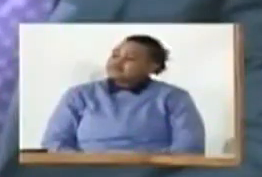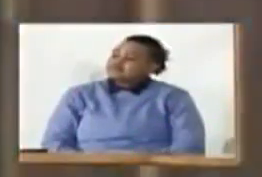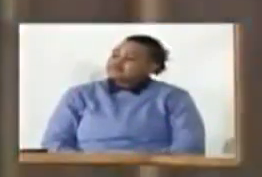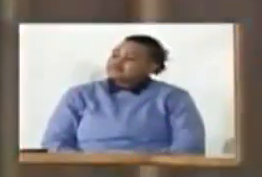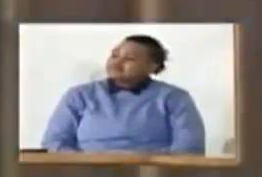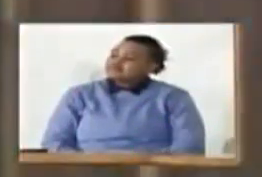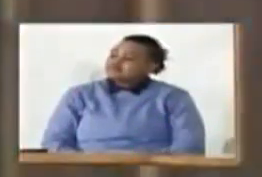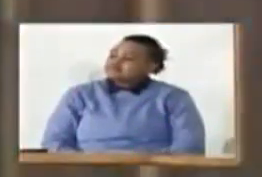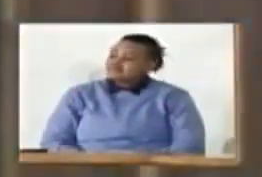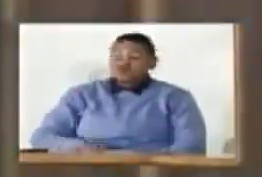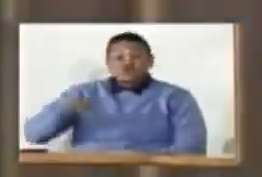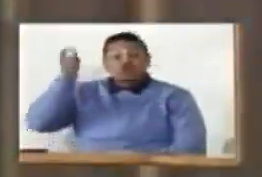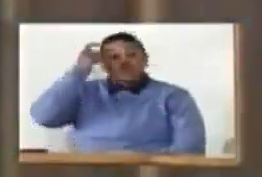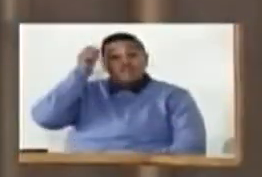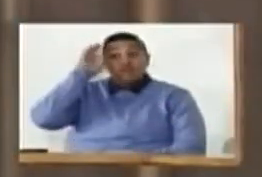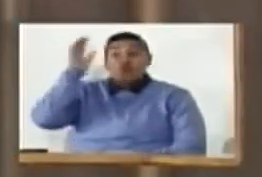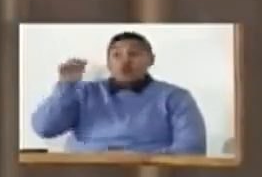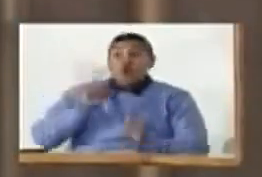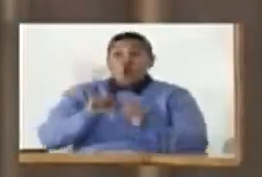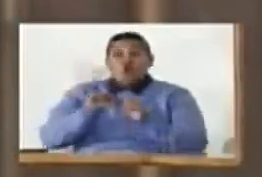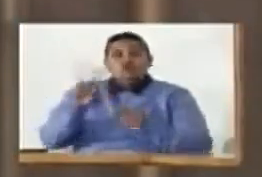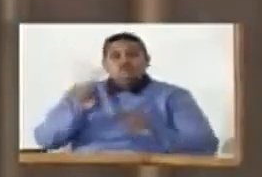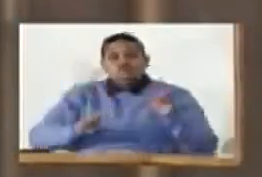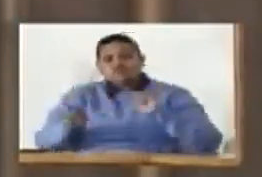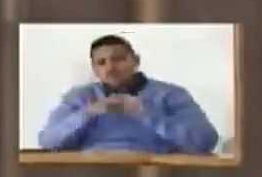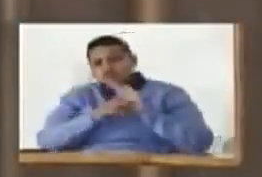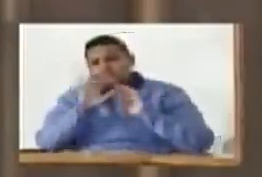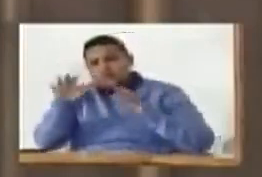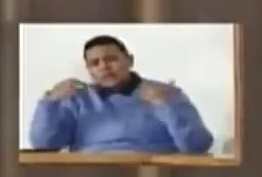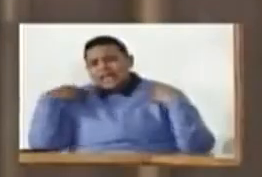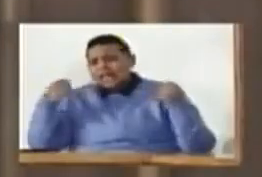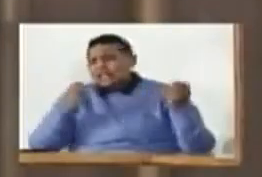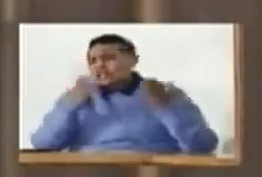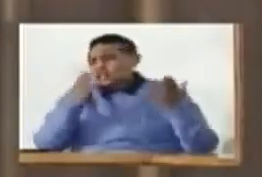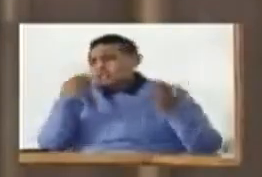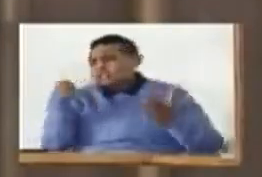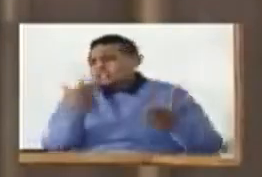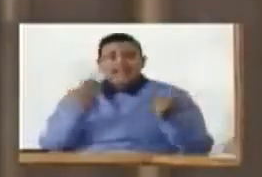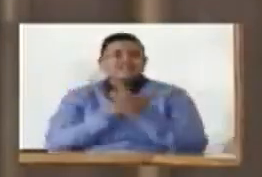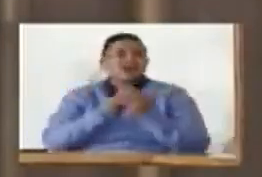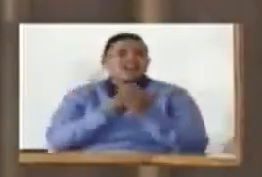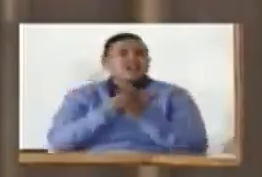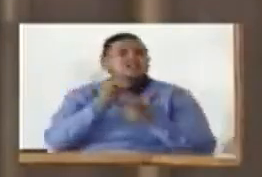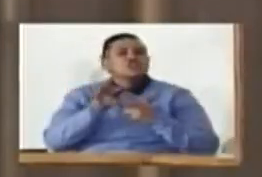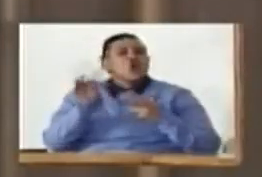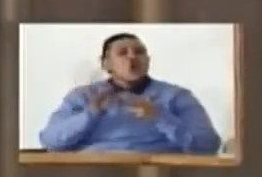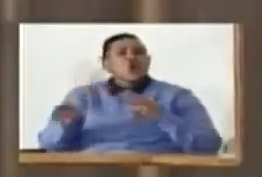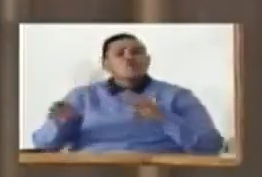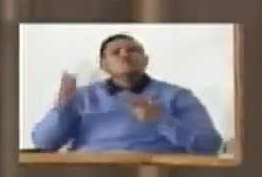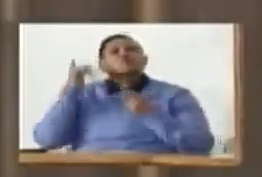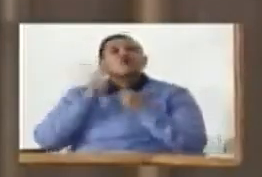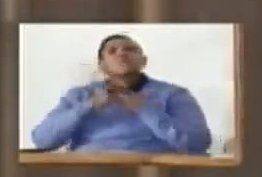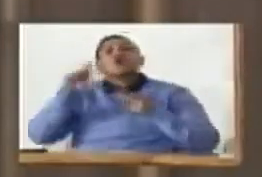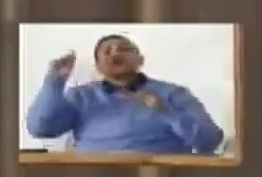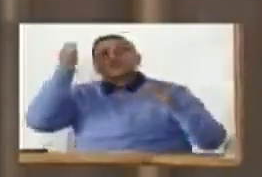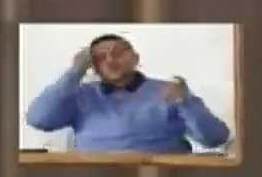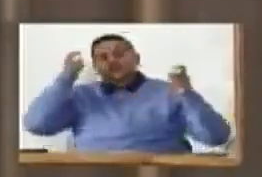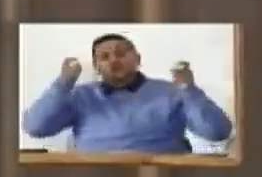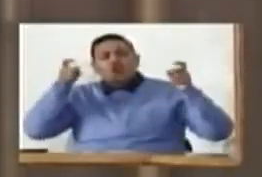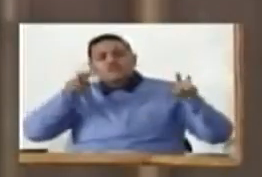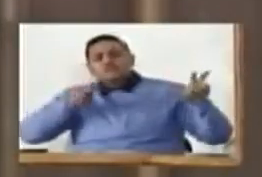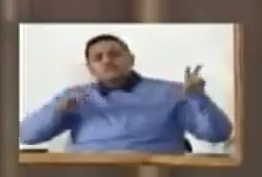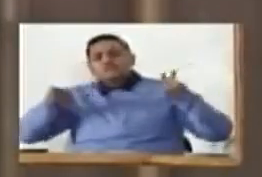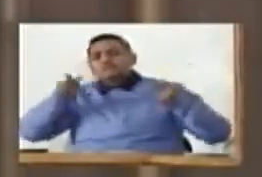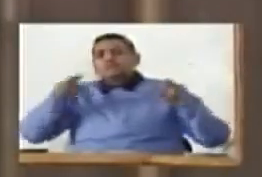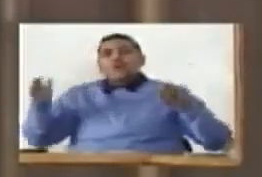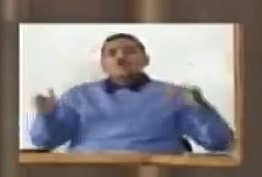The government will continue to review its health service delivery model, health and governance